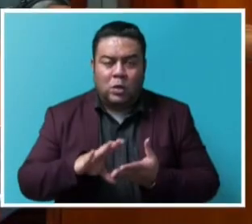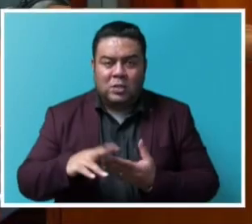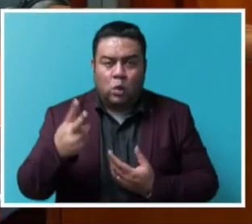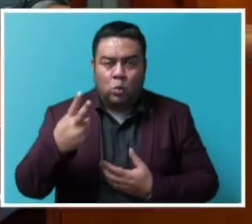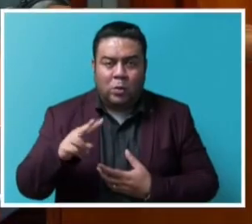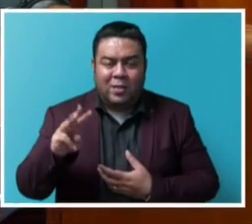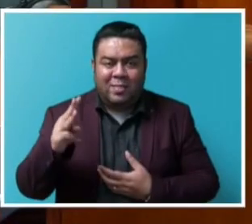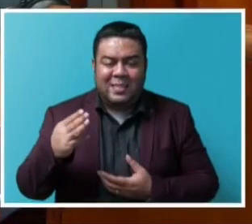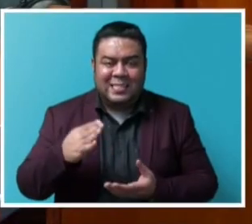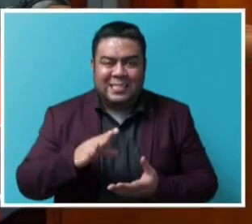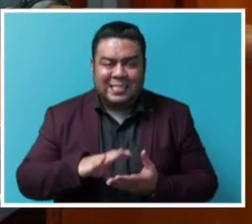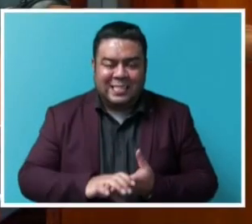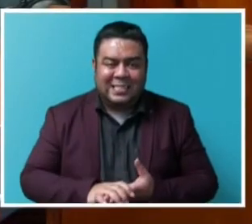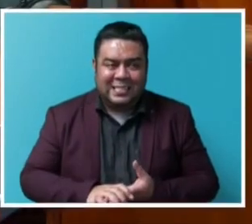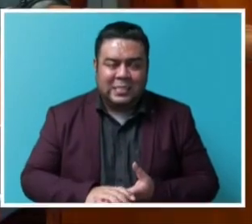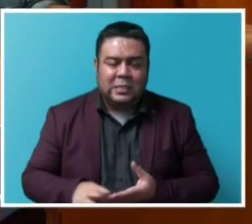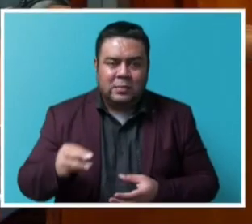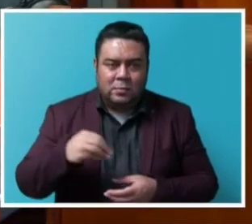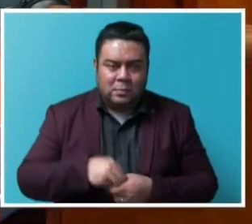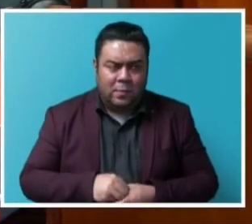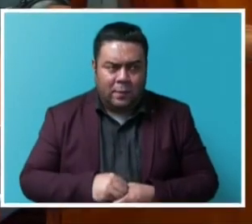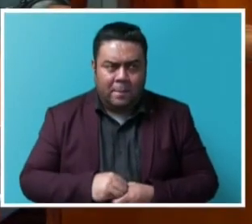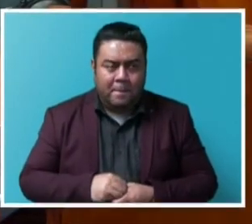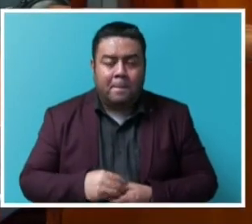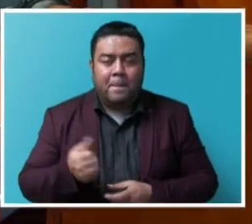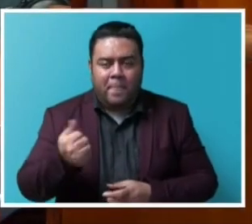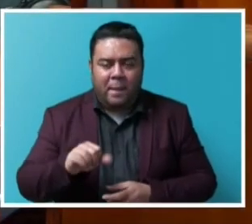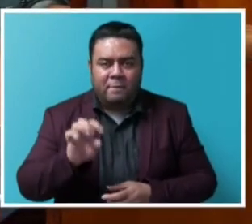$4,562.23, excluding remittances, and